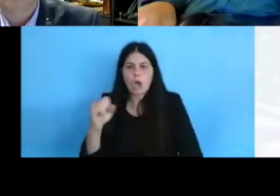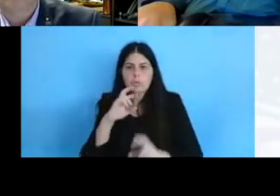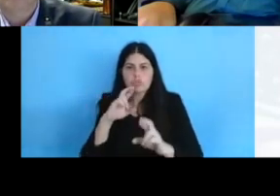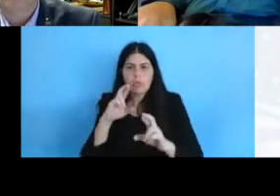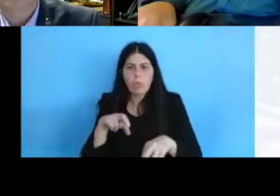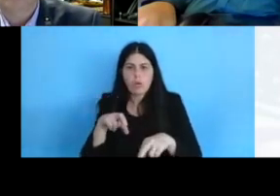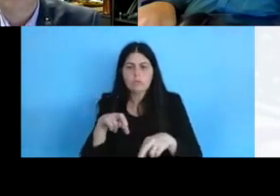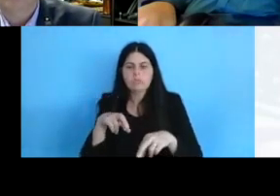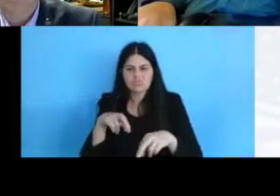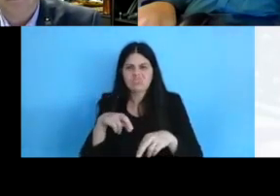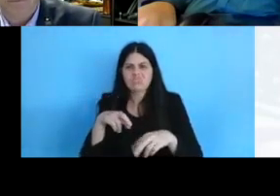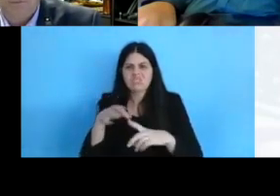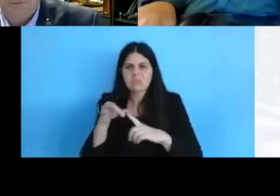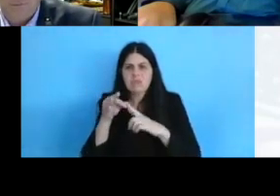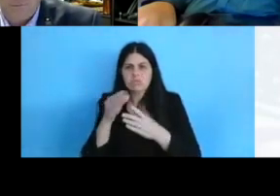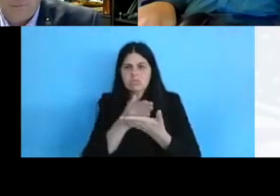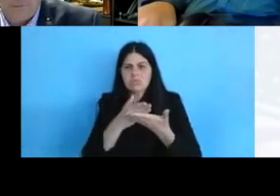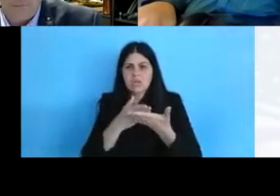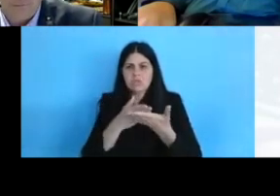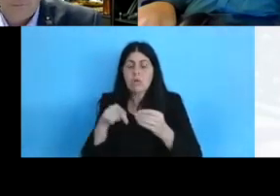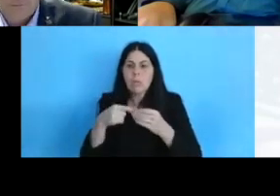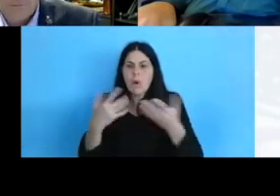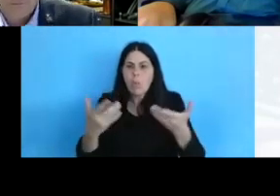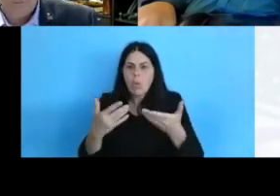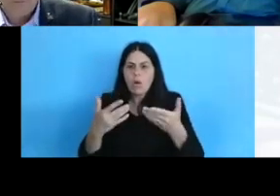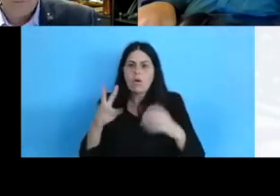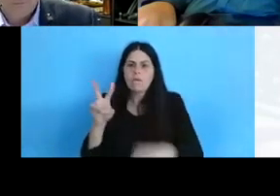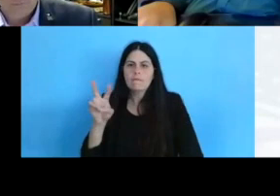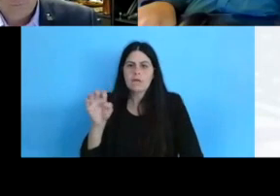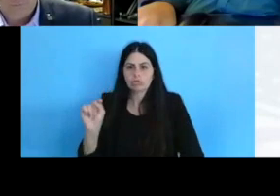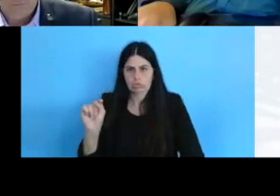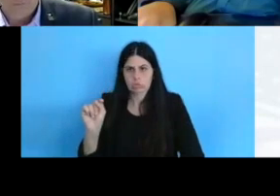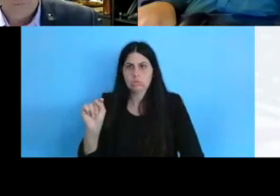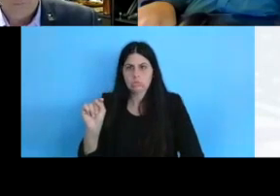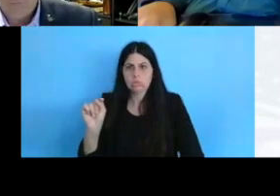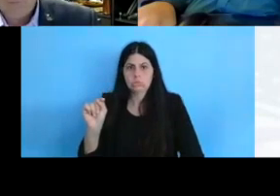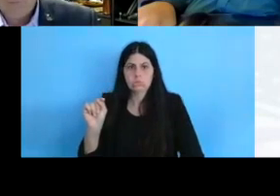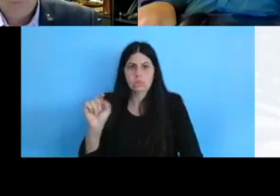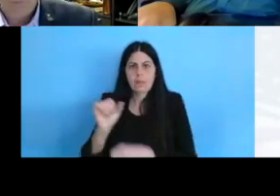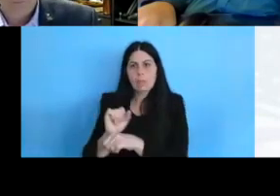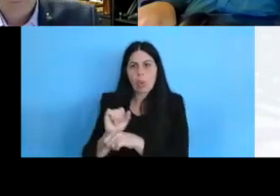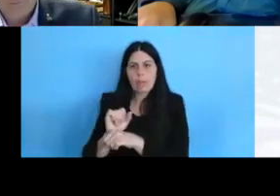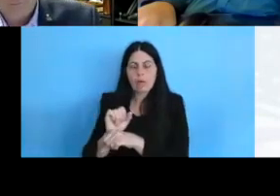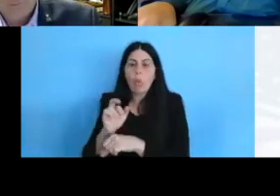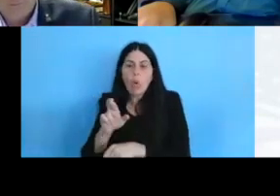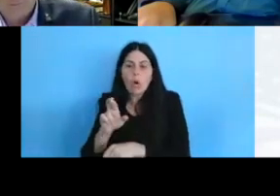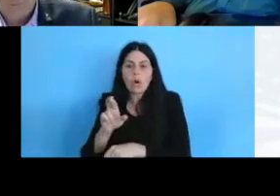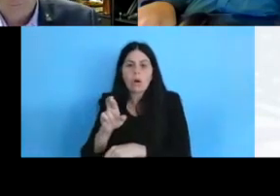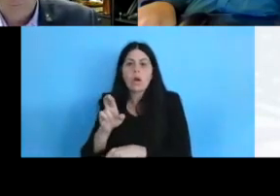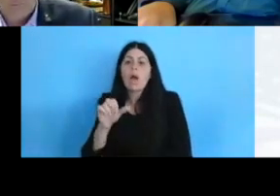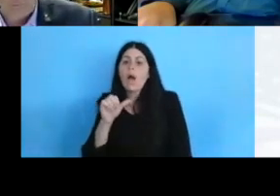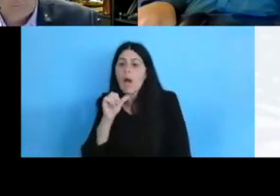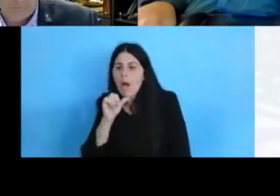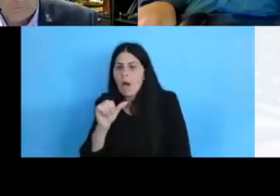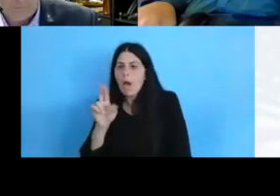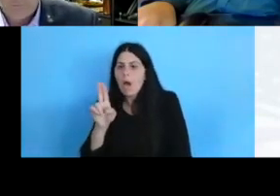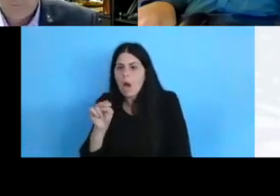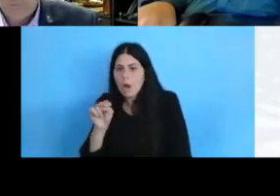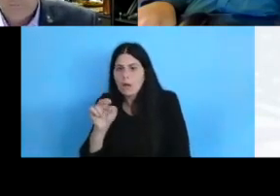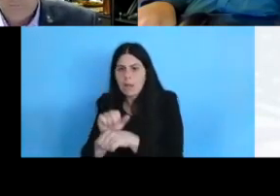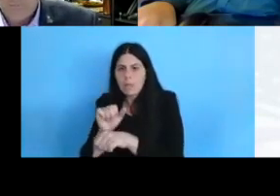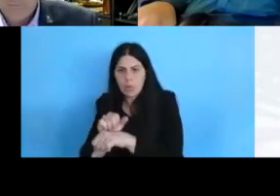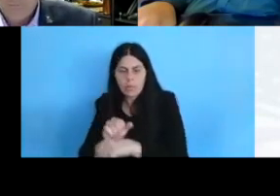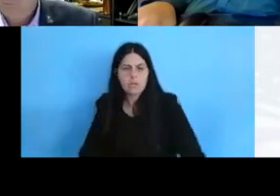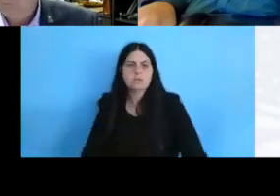on veteran employment or unemployment. So some of the numbers that we're seeing through,